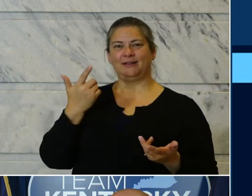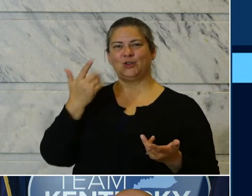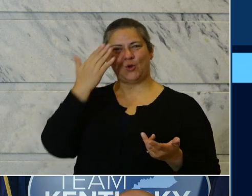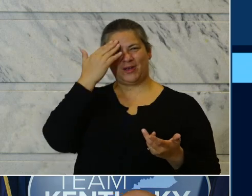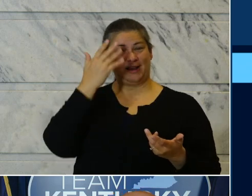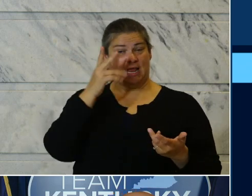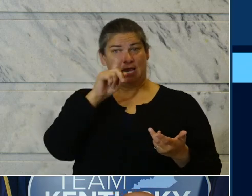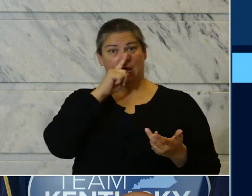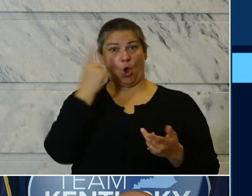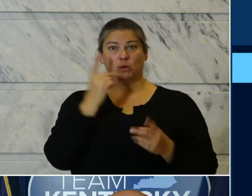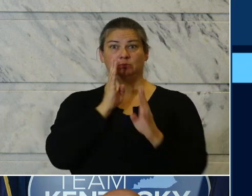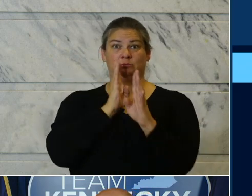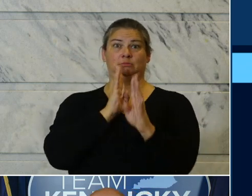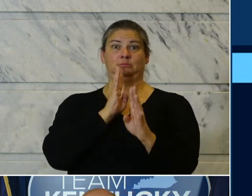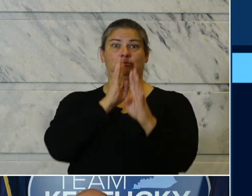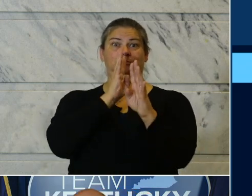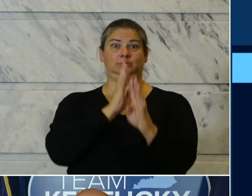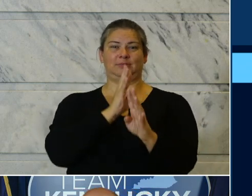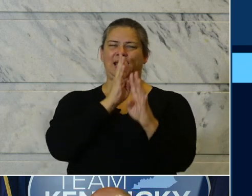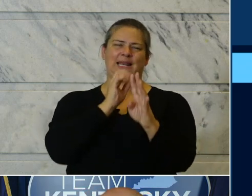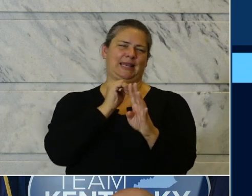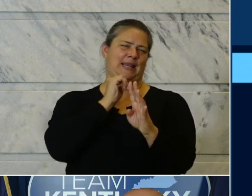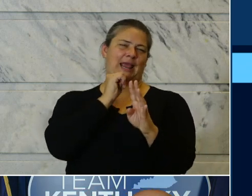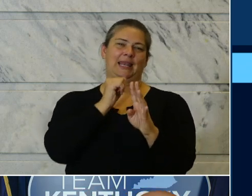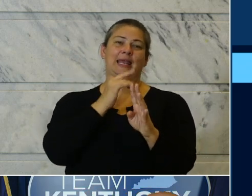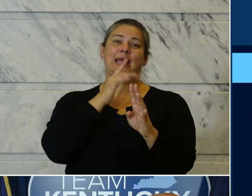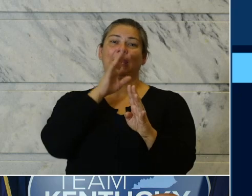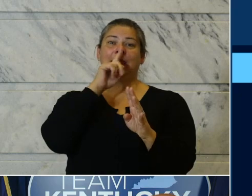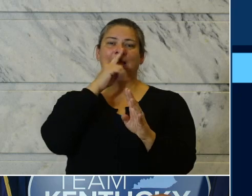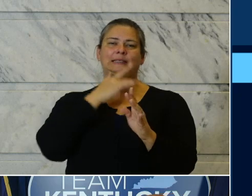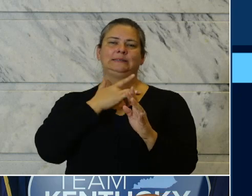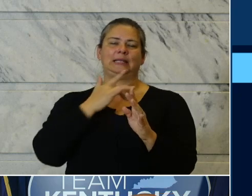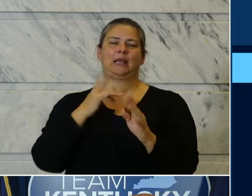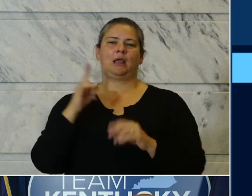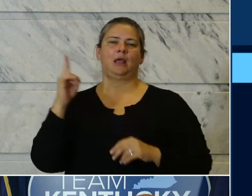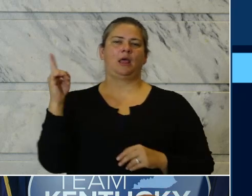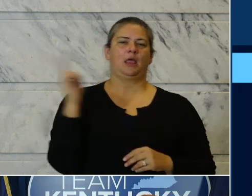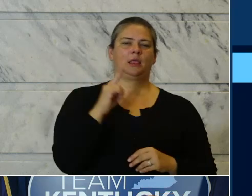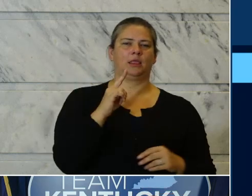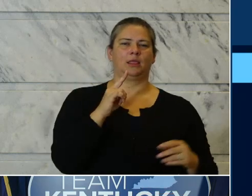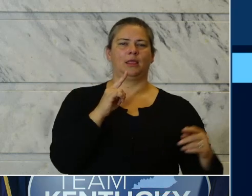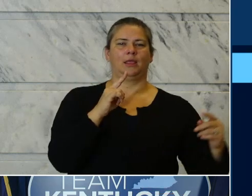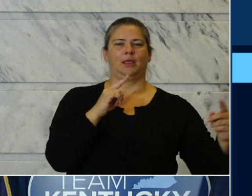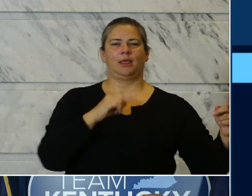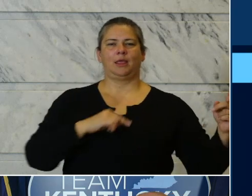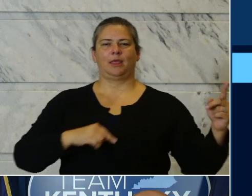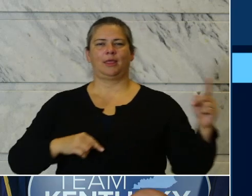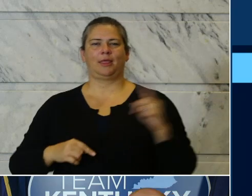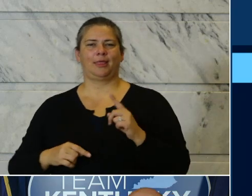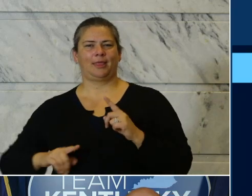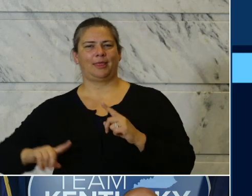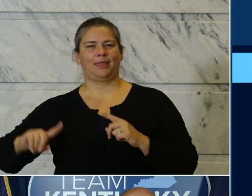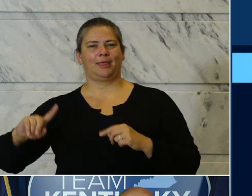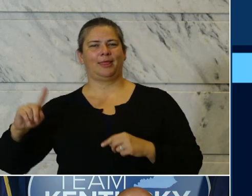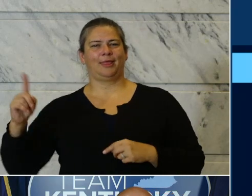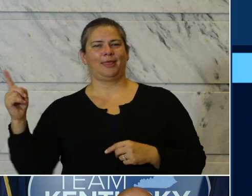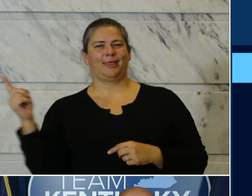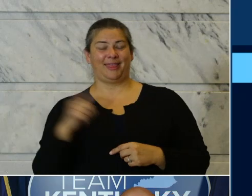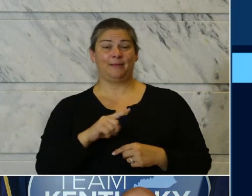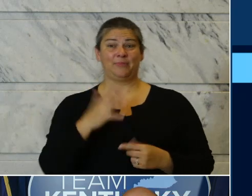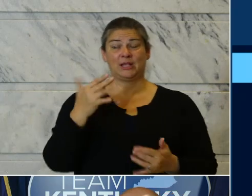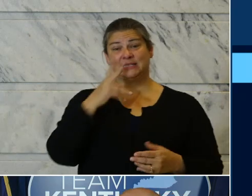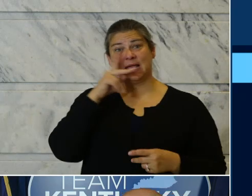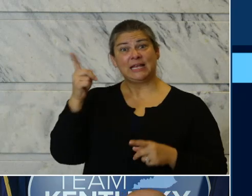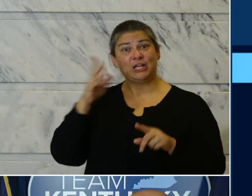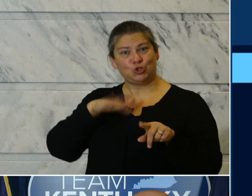out and reload the candy after they take it, okay? Next slide, please. And see, they are quite capable of bending over and picking